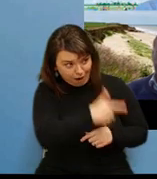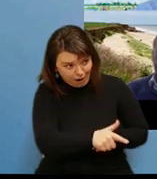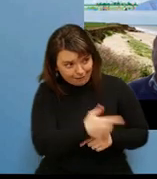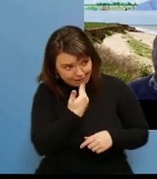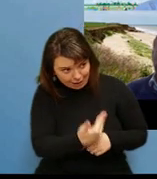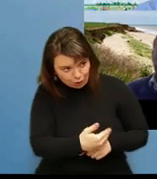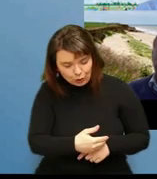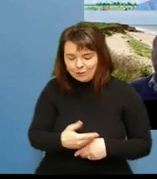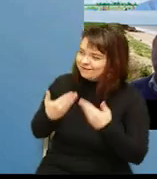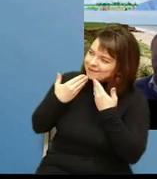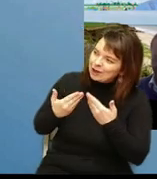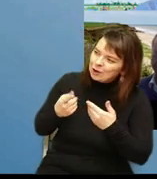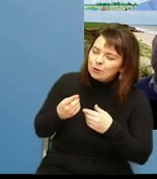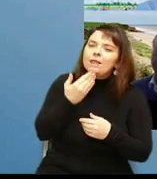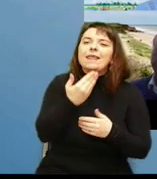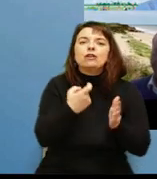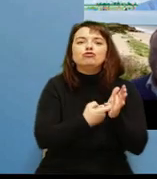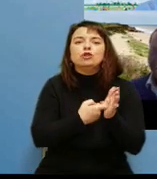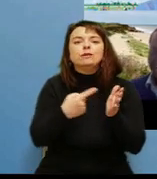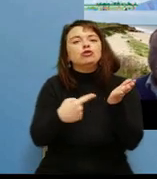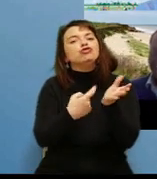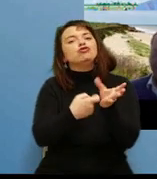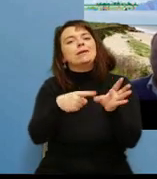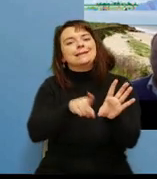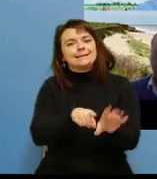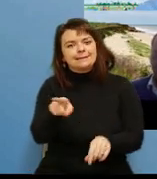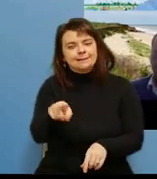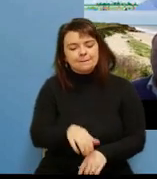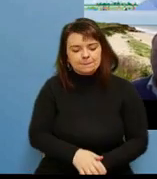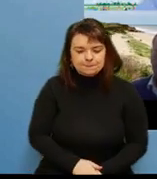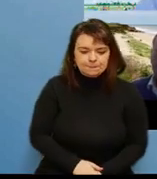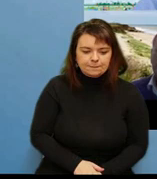luck. Thank you. Thank you. Thanks, Rosemary. Tracy.